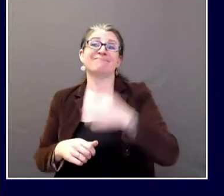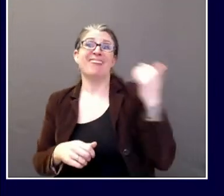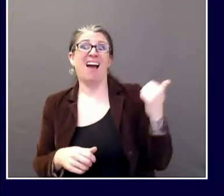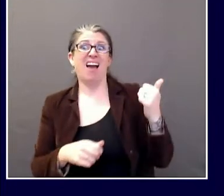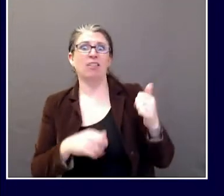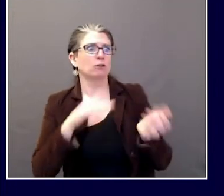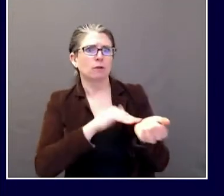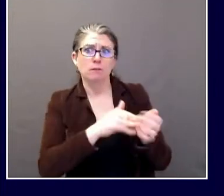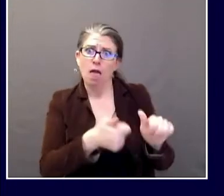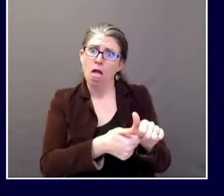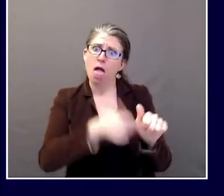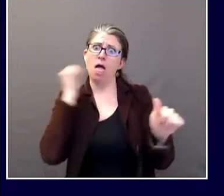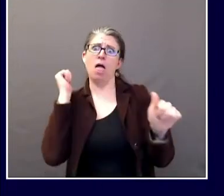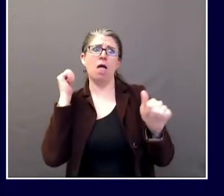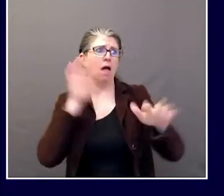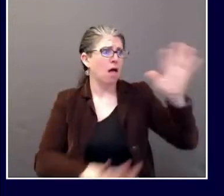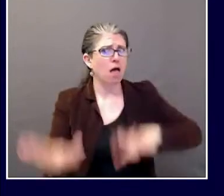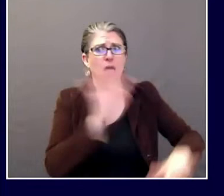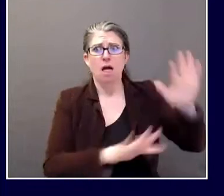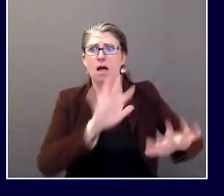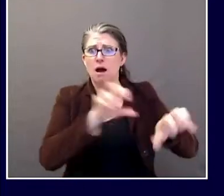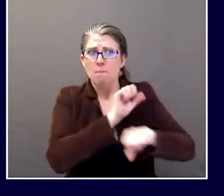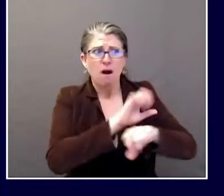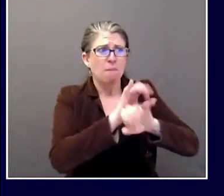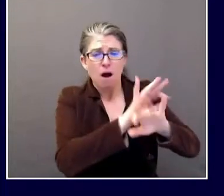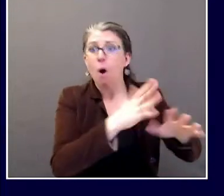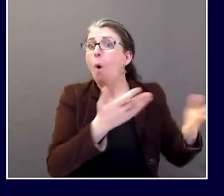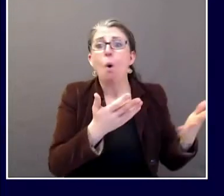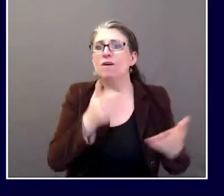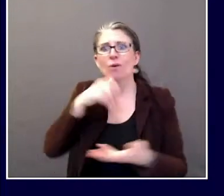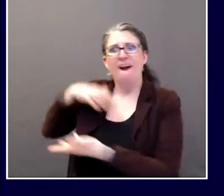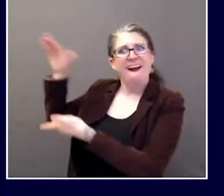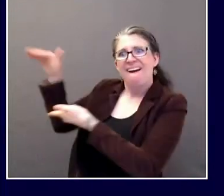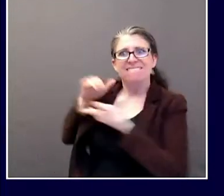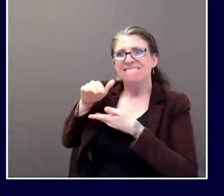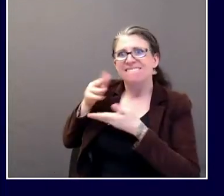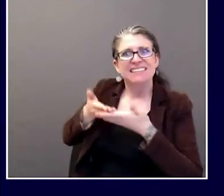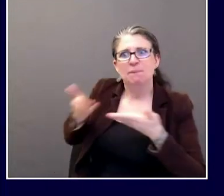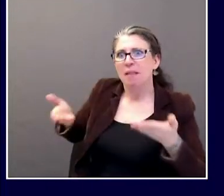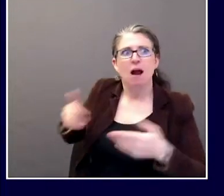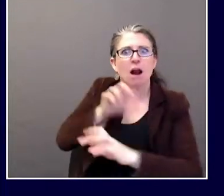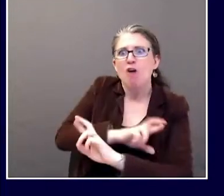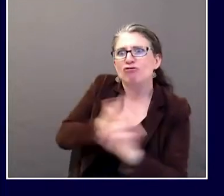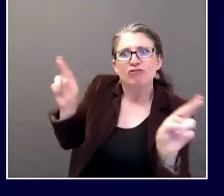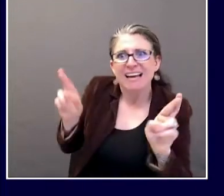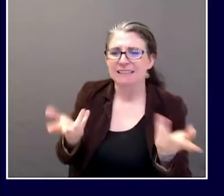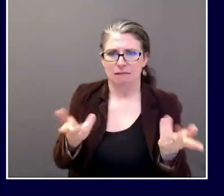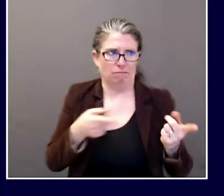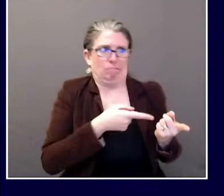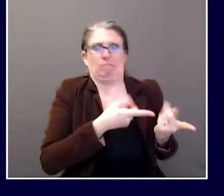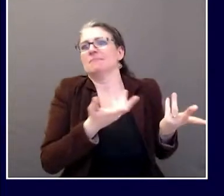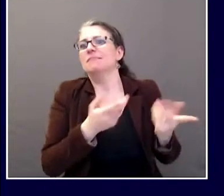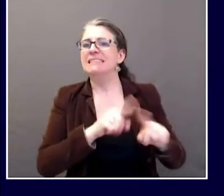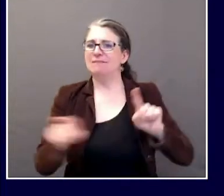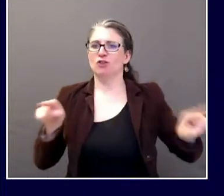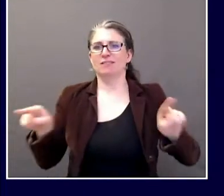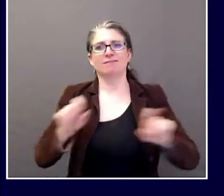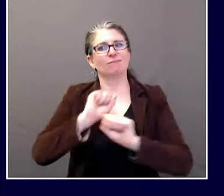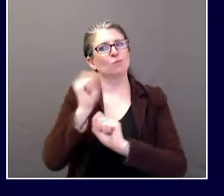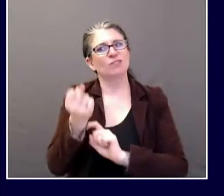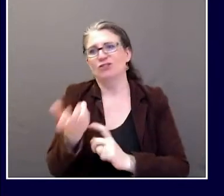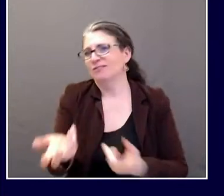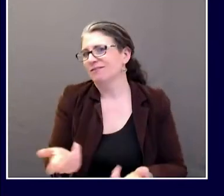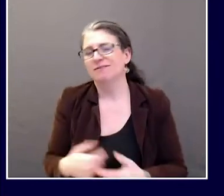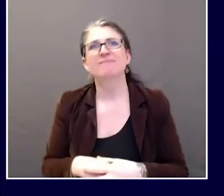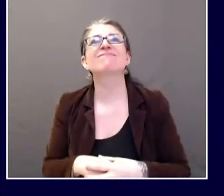as quickly as we can. Some physicians' offices will have the capacity, either on their own to do that